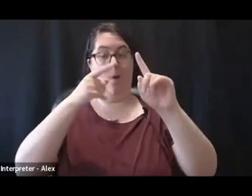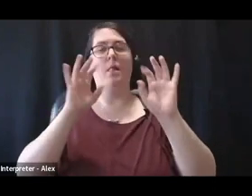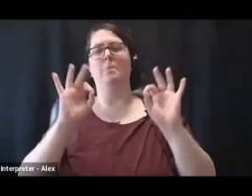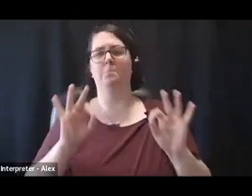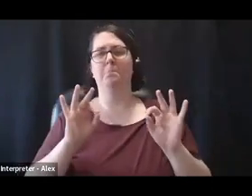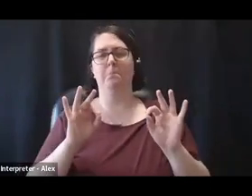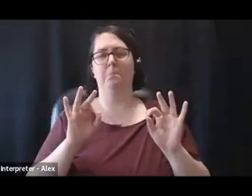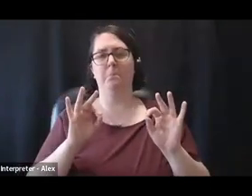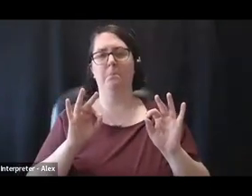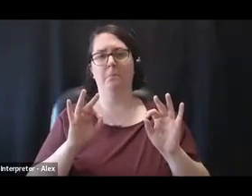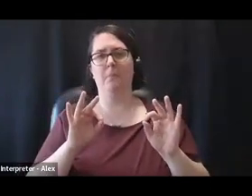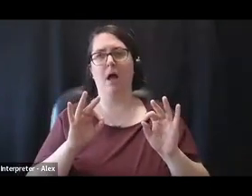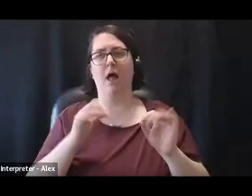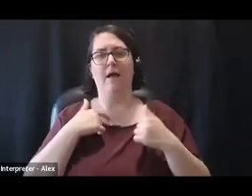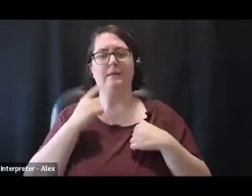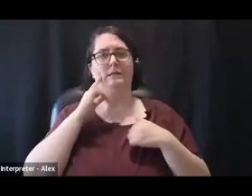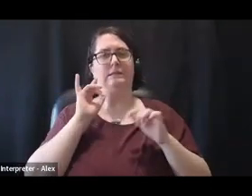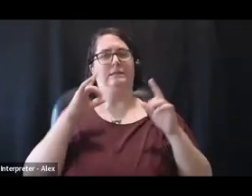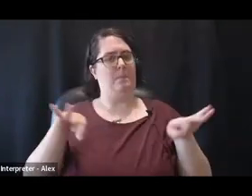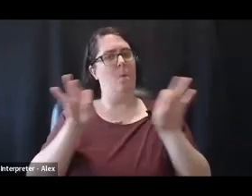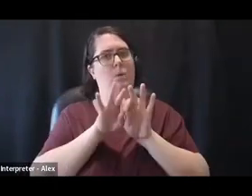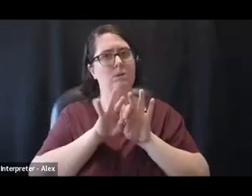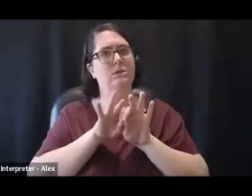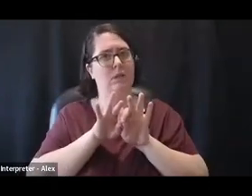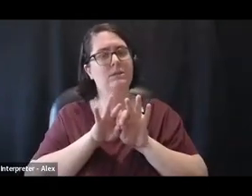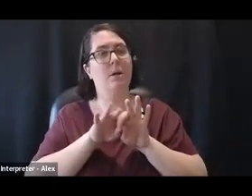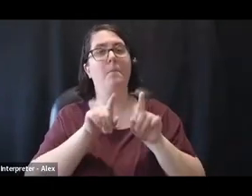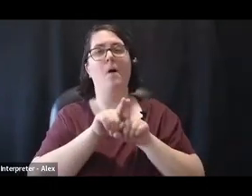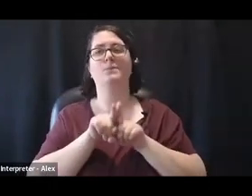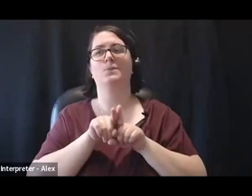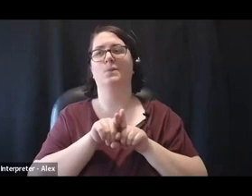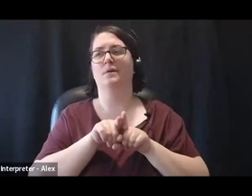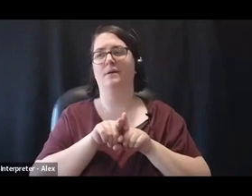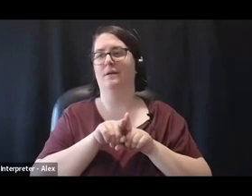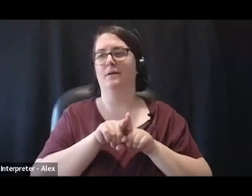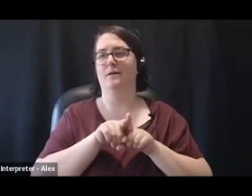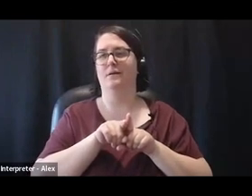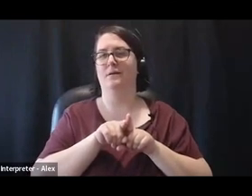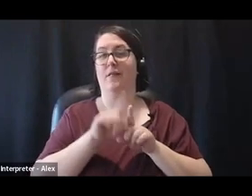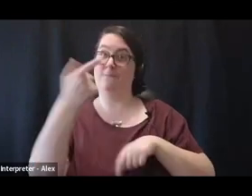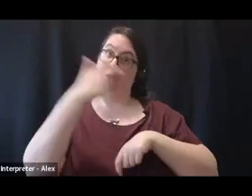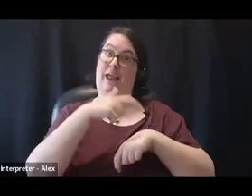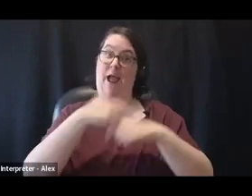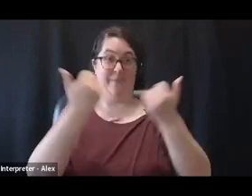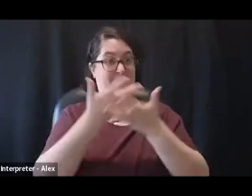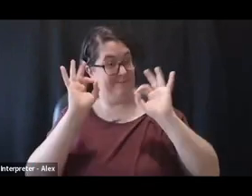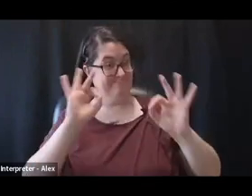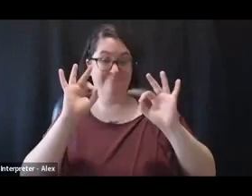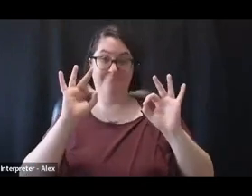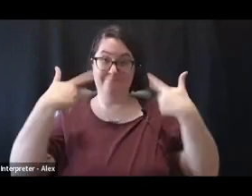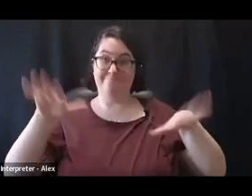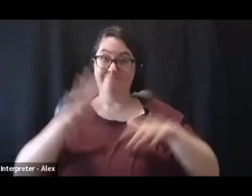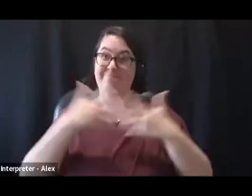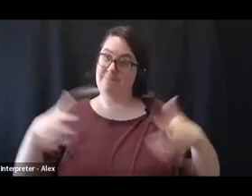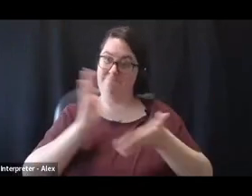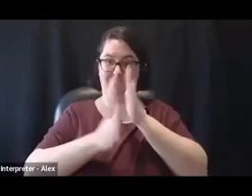yeah, just really critical love, and also just not necessarily getting it all right the first time, and maybe coming back to the